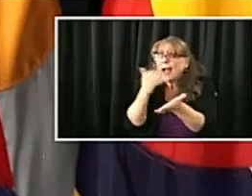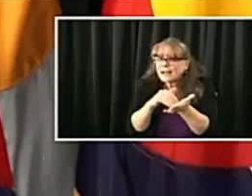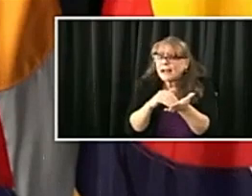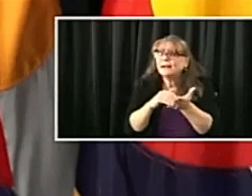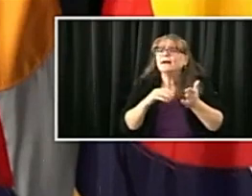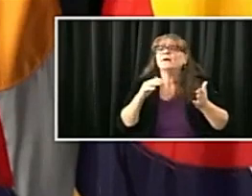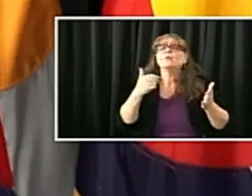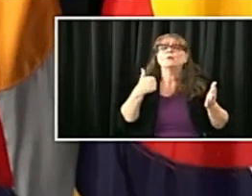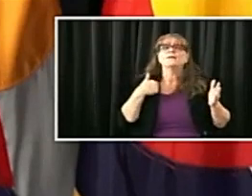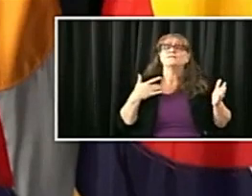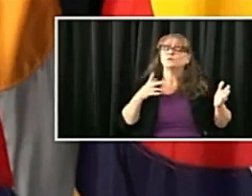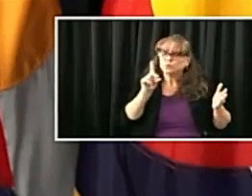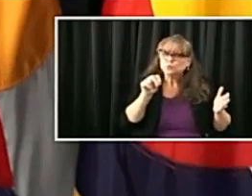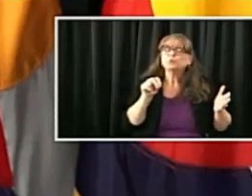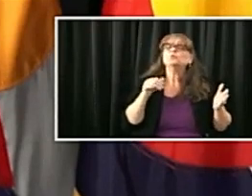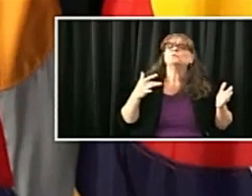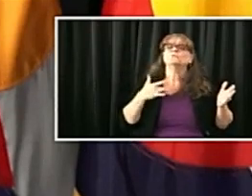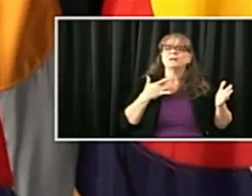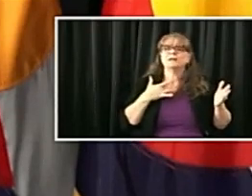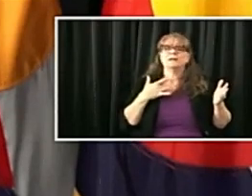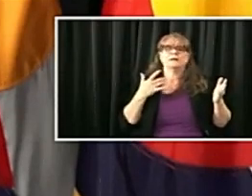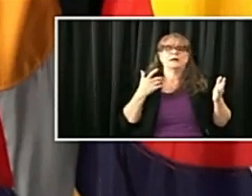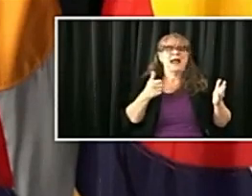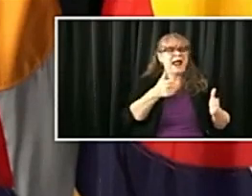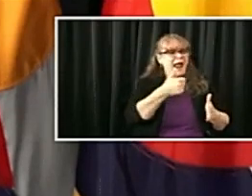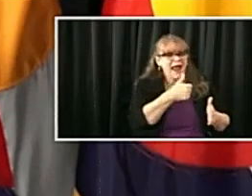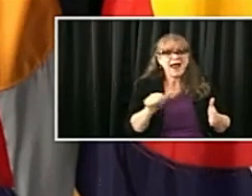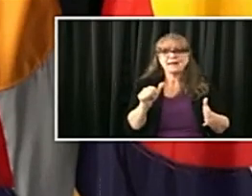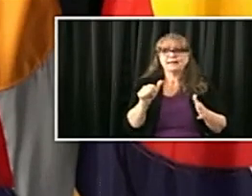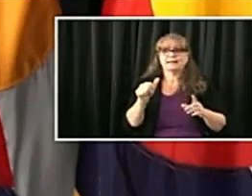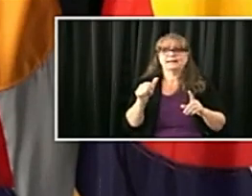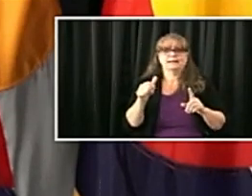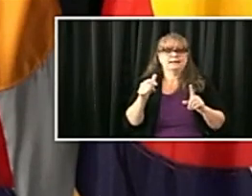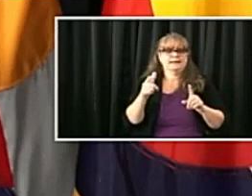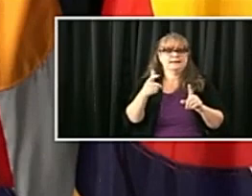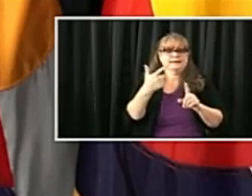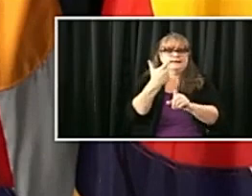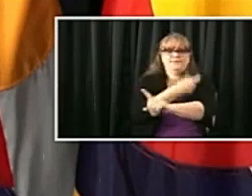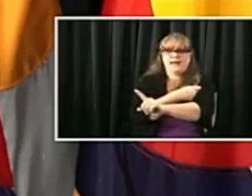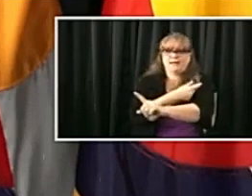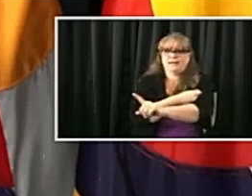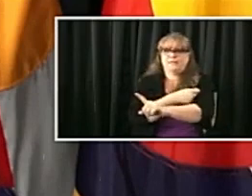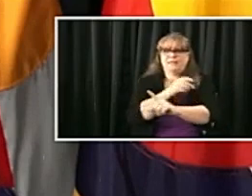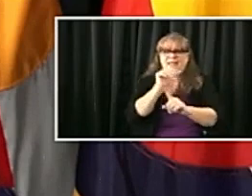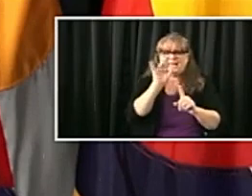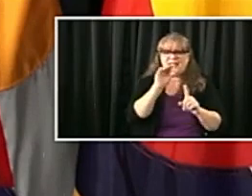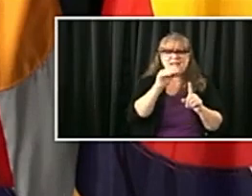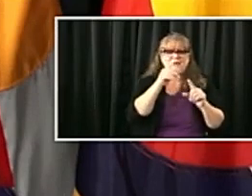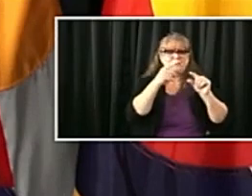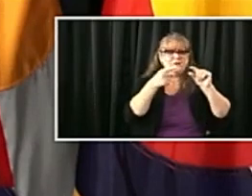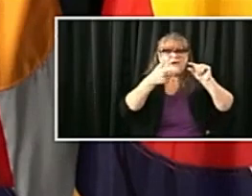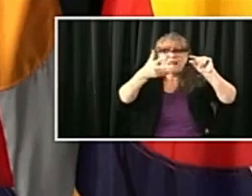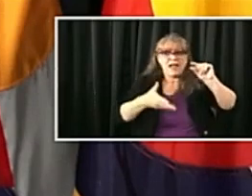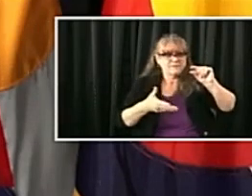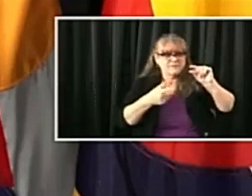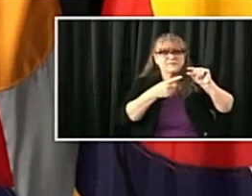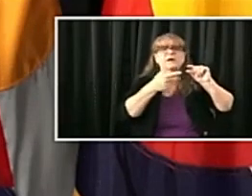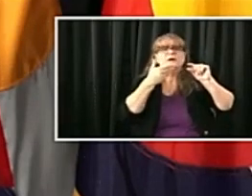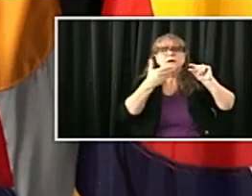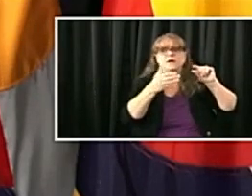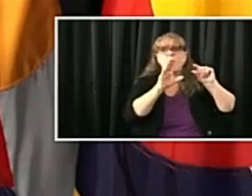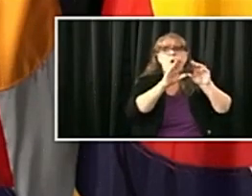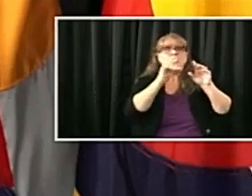that no dose should ever be wasted. So if there's a vial that is being used and there's a dose there, and for